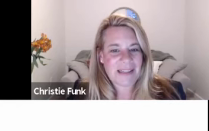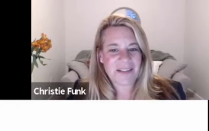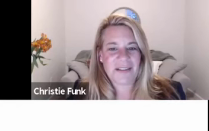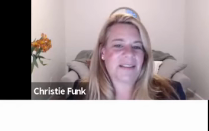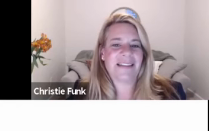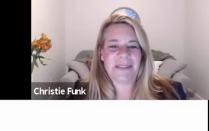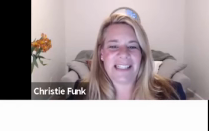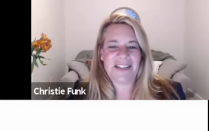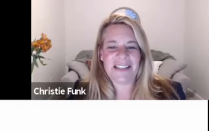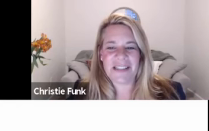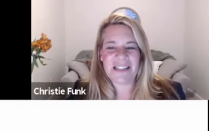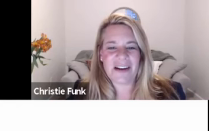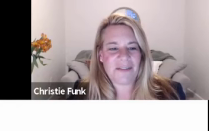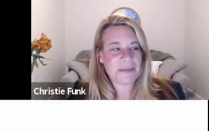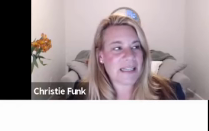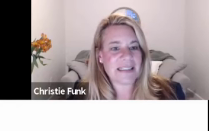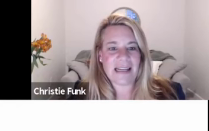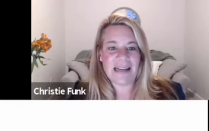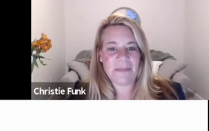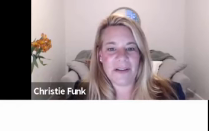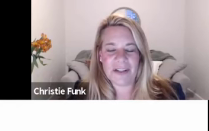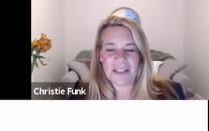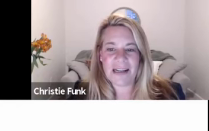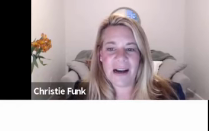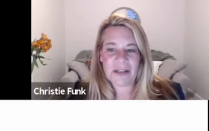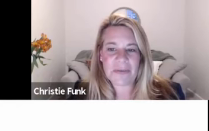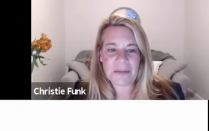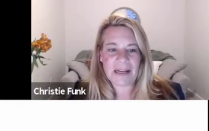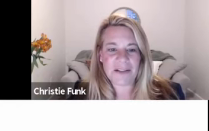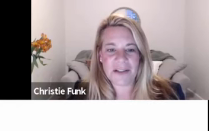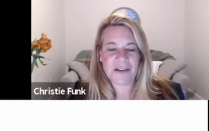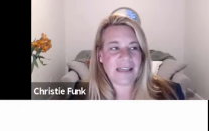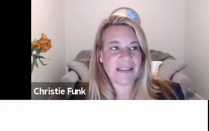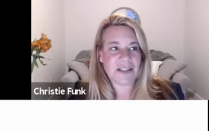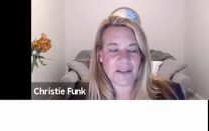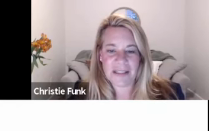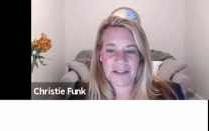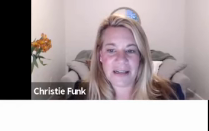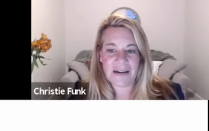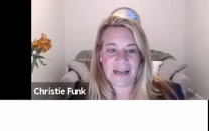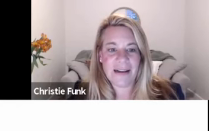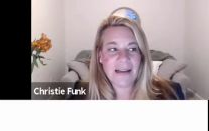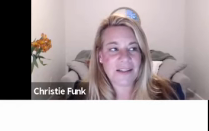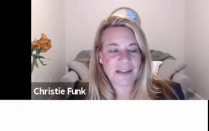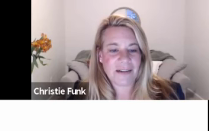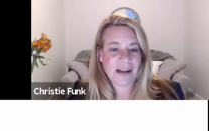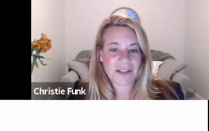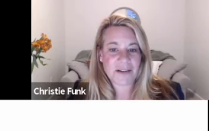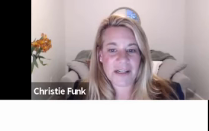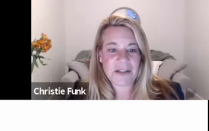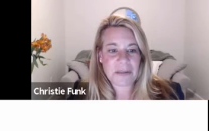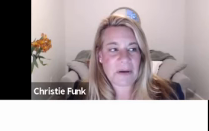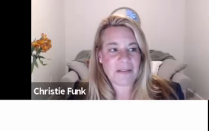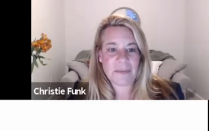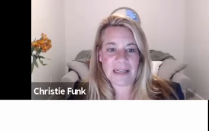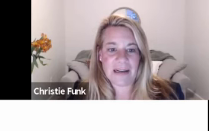Malaysia Pounsel. Malaysia is a recent grad from Texas A&M University Commerce with a bachelor's degree in industrial engineering. During her college